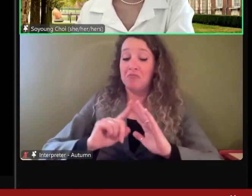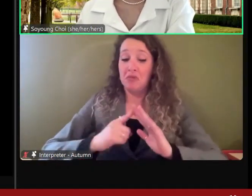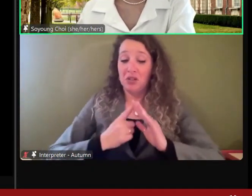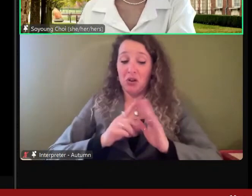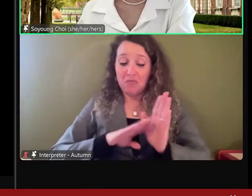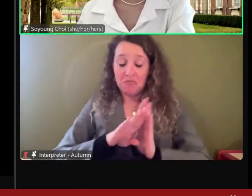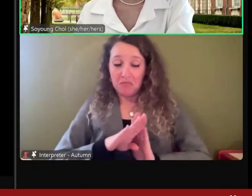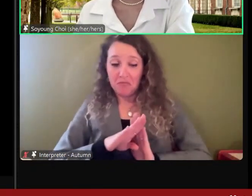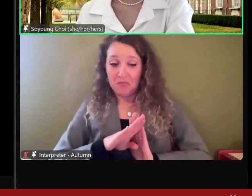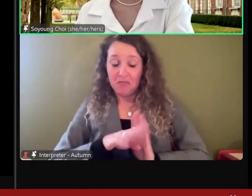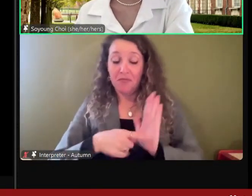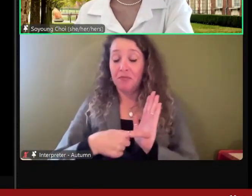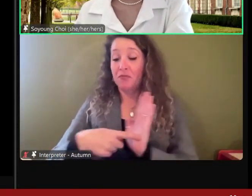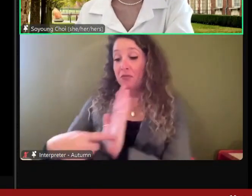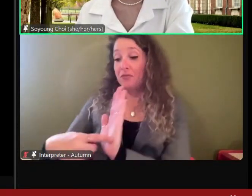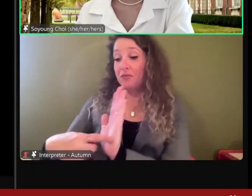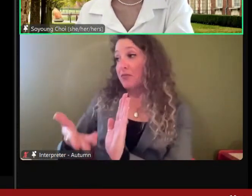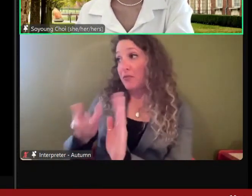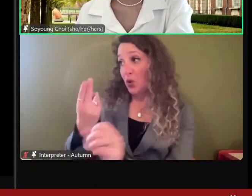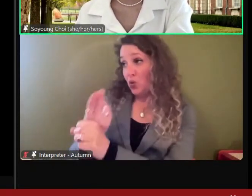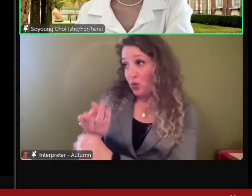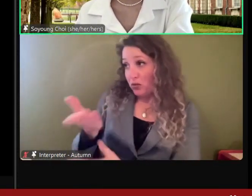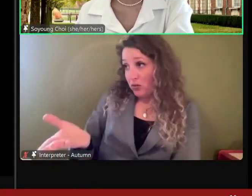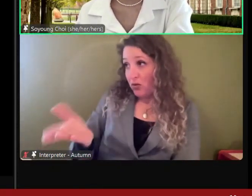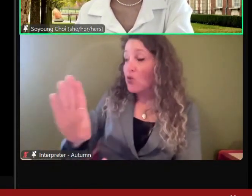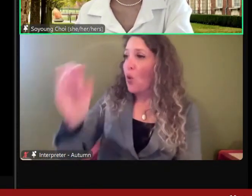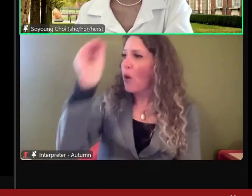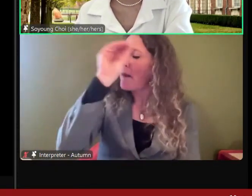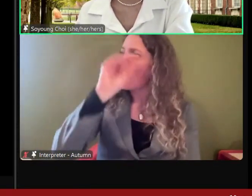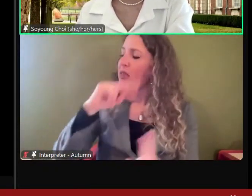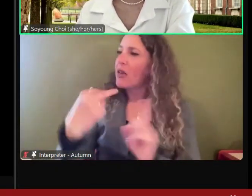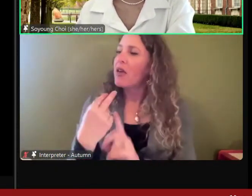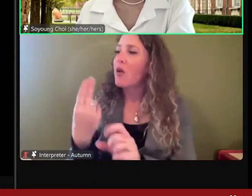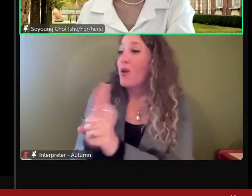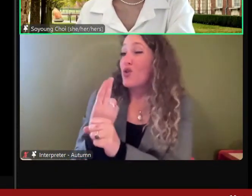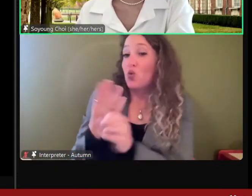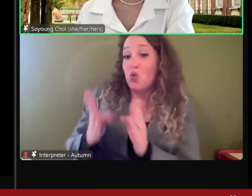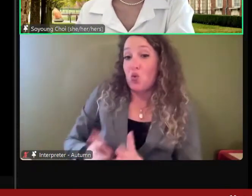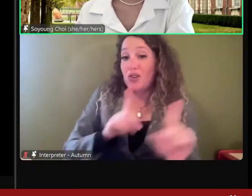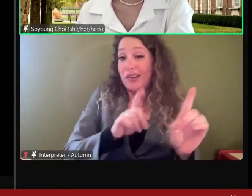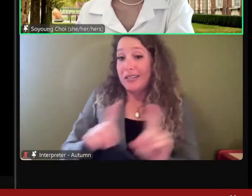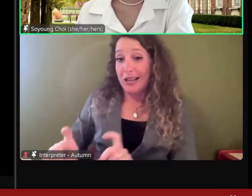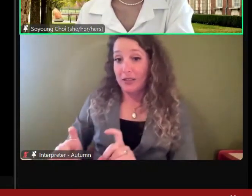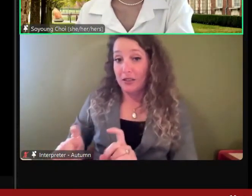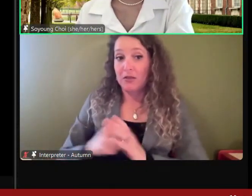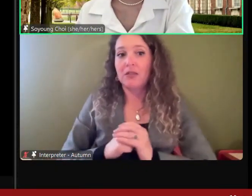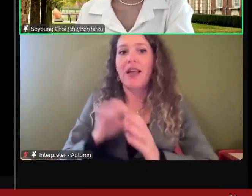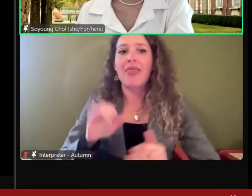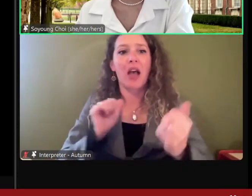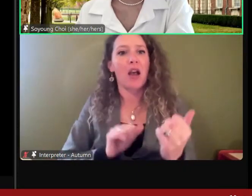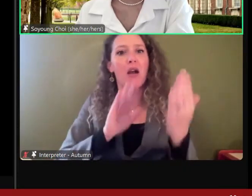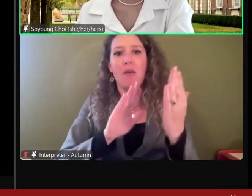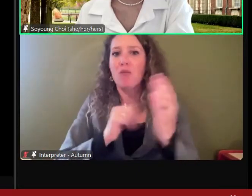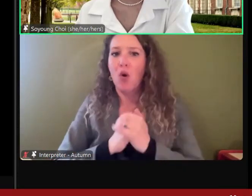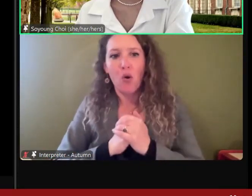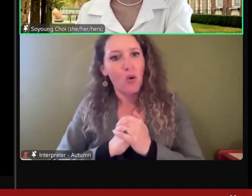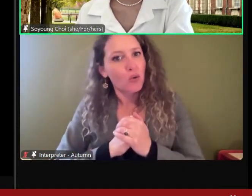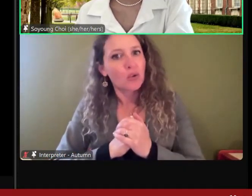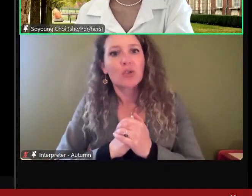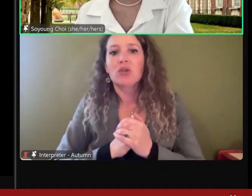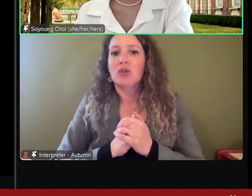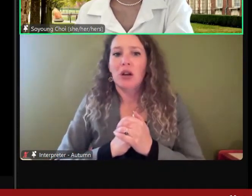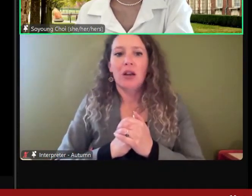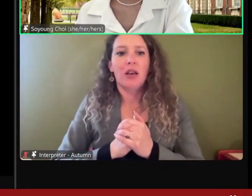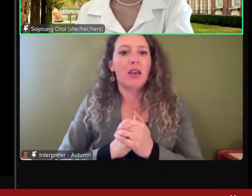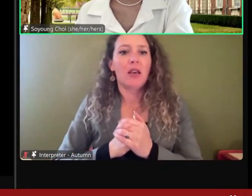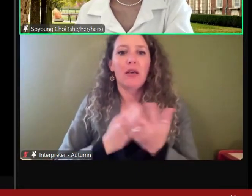gain their opinions through their user tests. This approach makes more research outputs